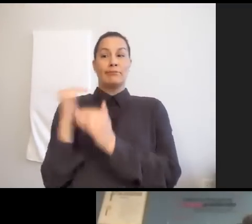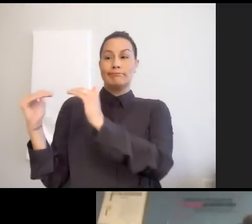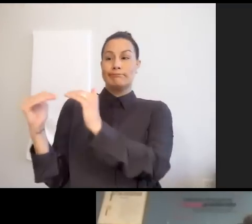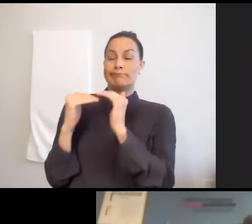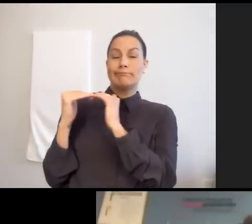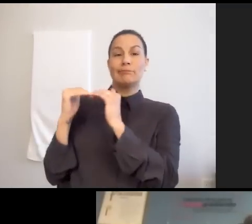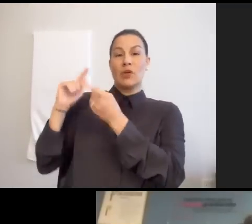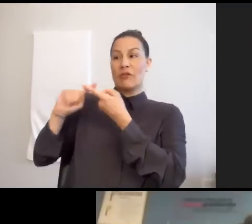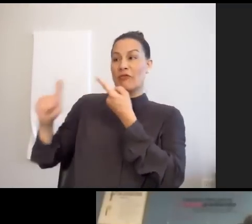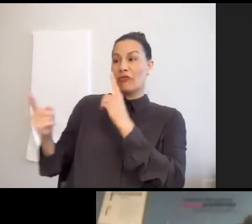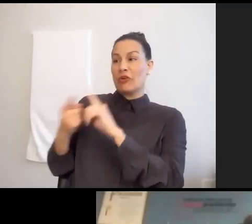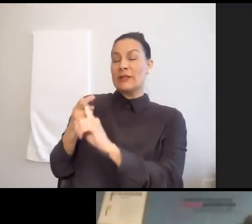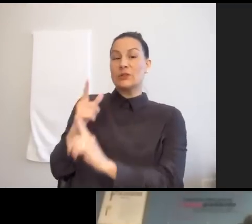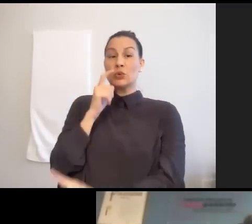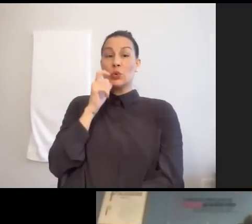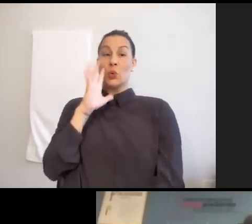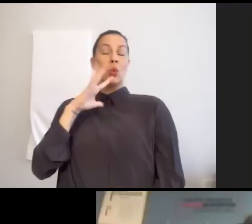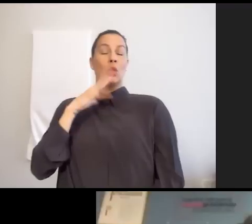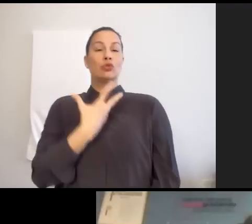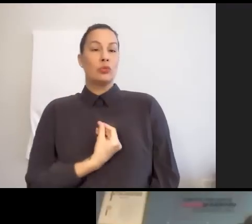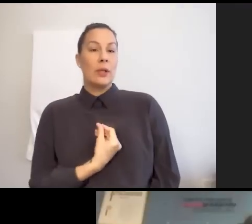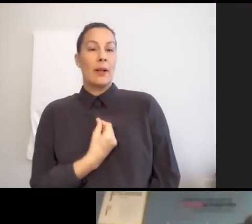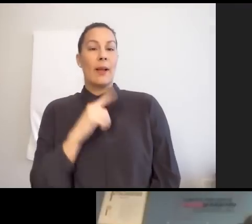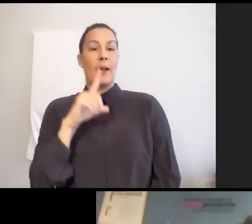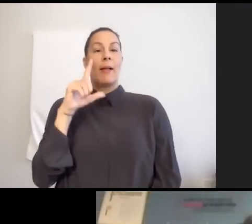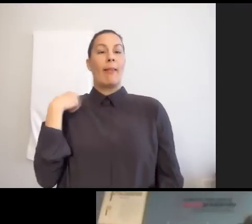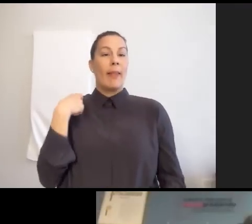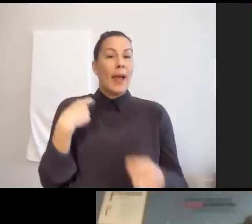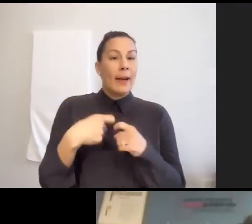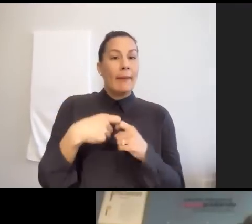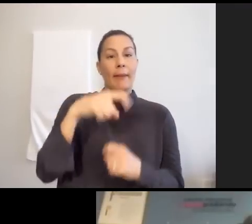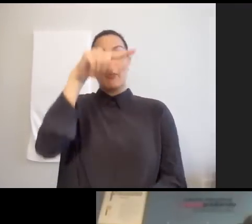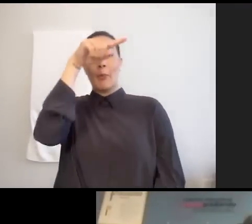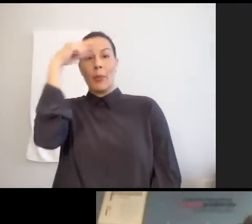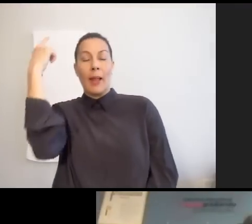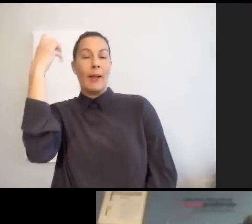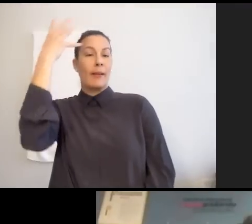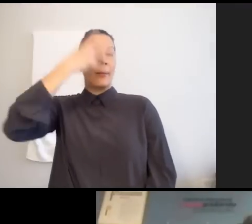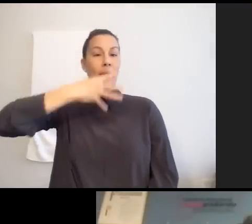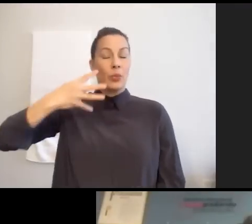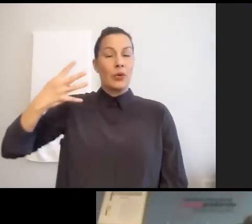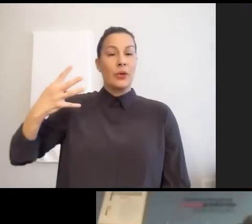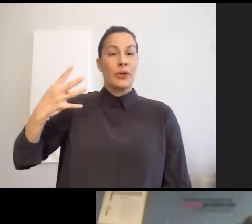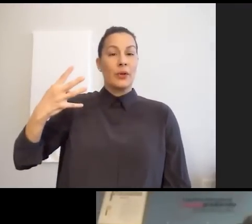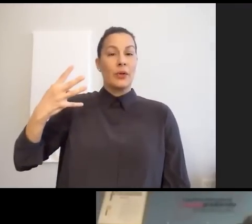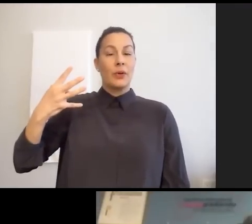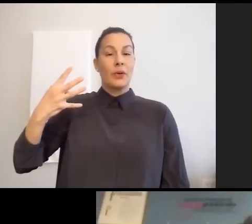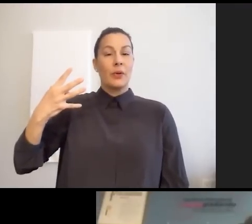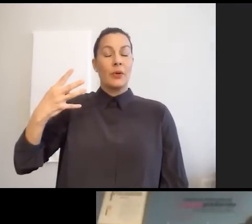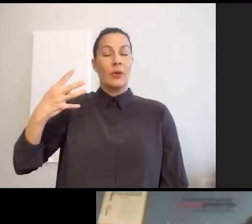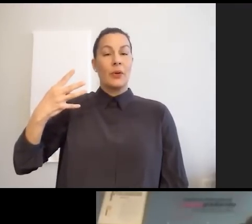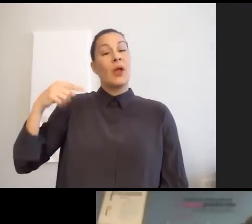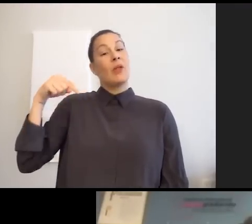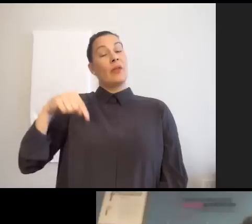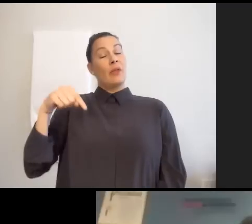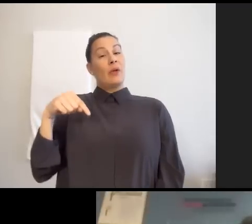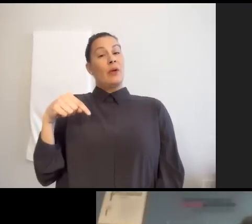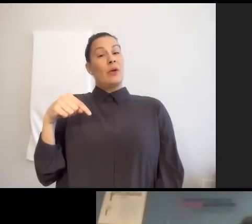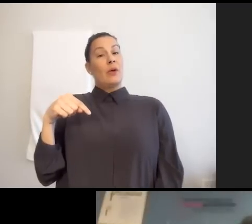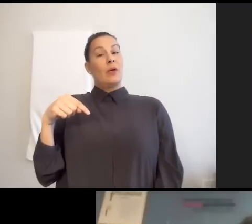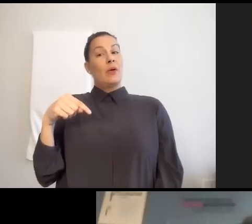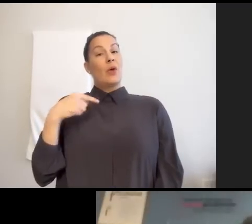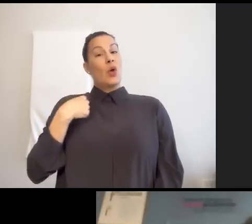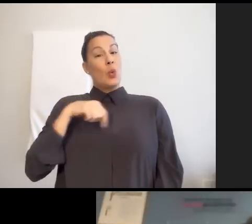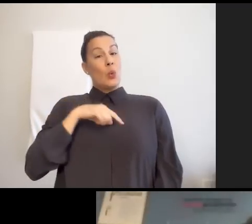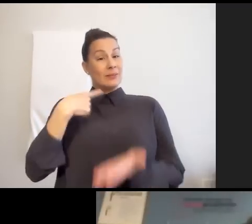who are transgender, who are Latinx, who are Black, who are immigrant. And this is something that, of course, we talk about